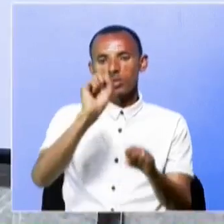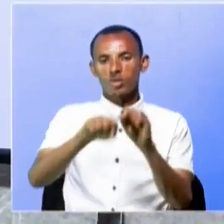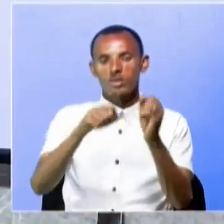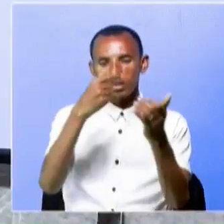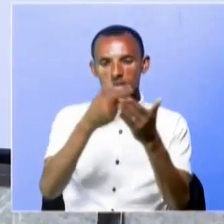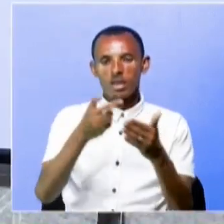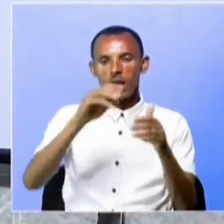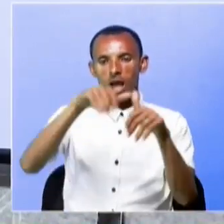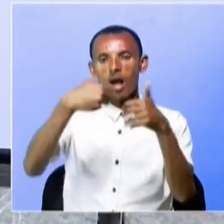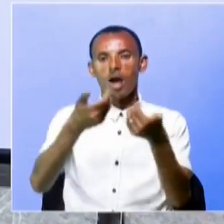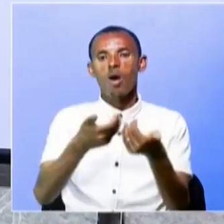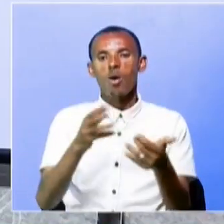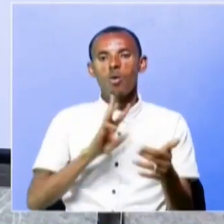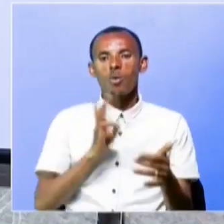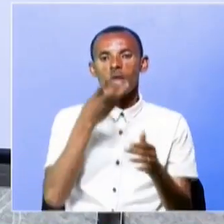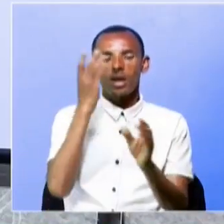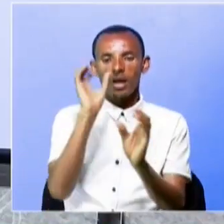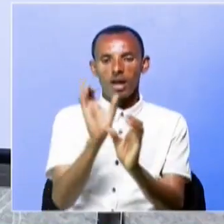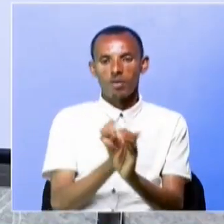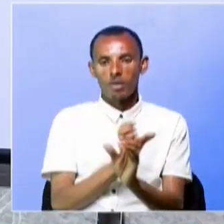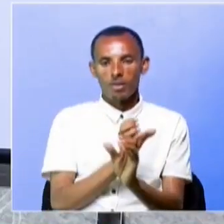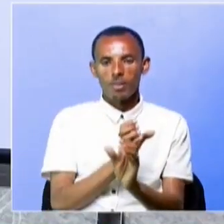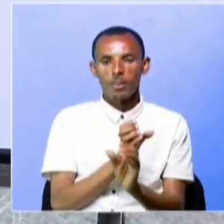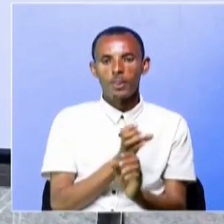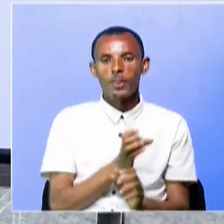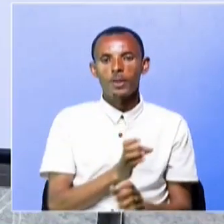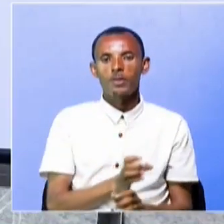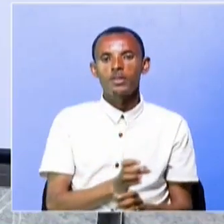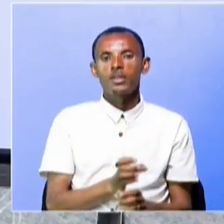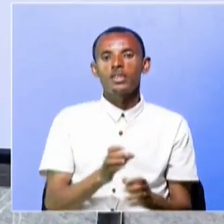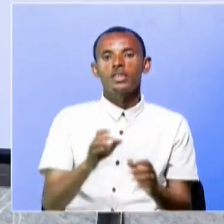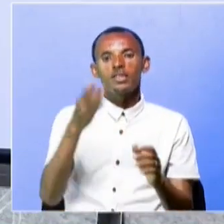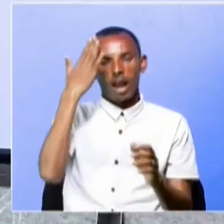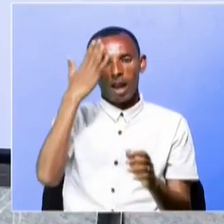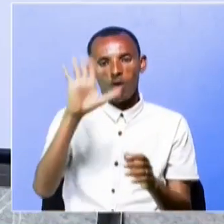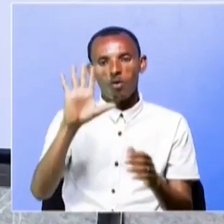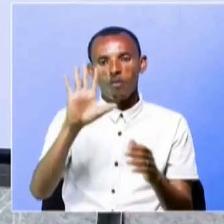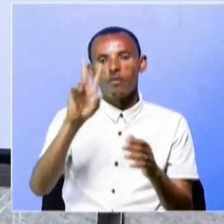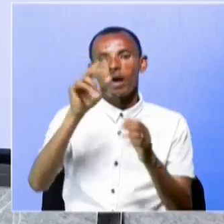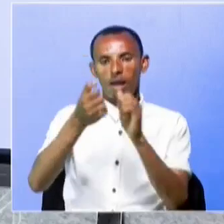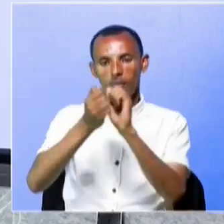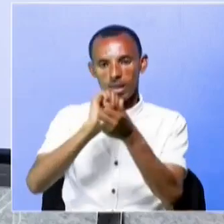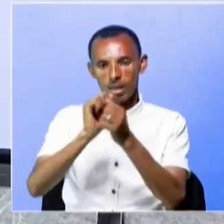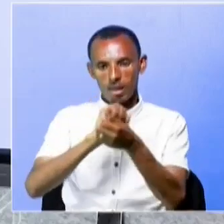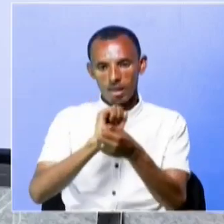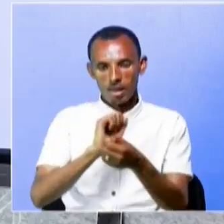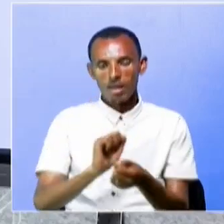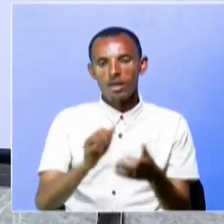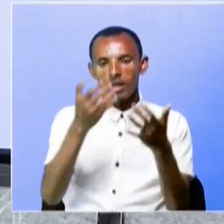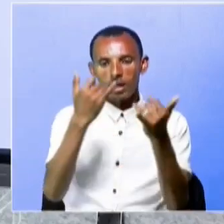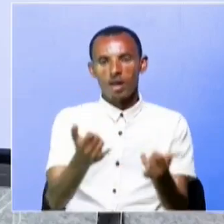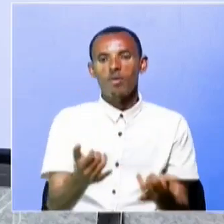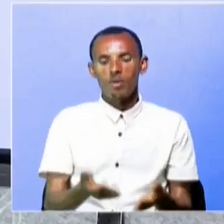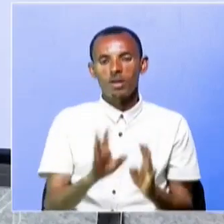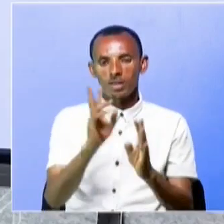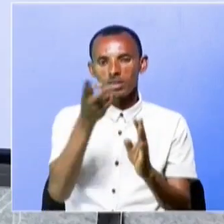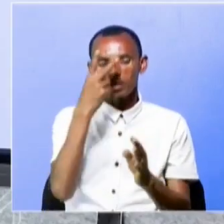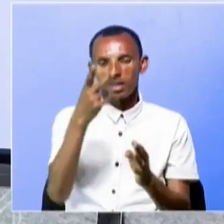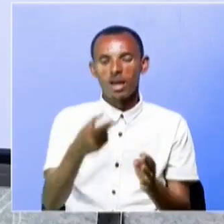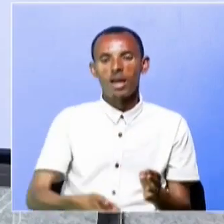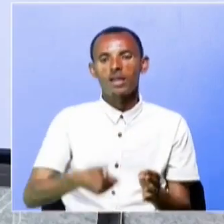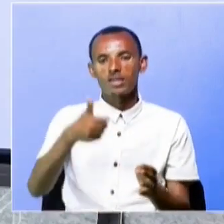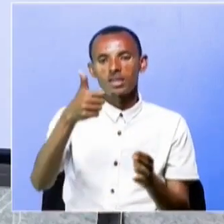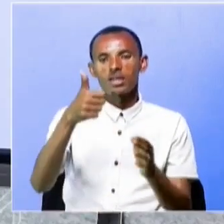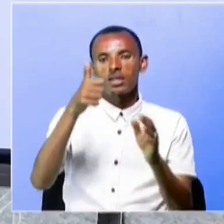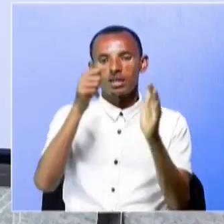is how we calculate the unknown variables. Now let's see another